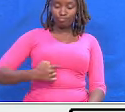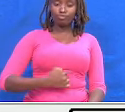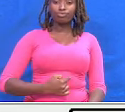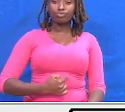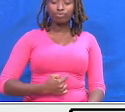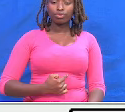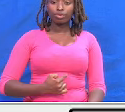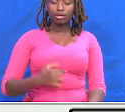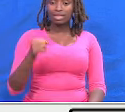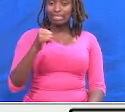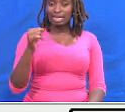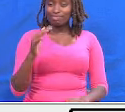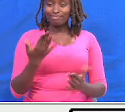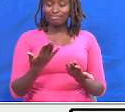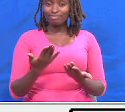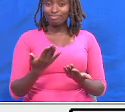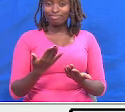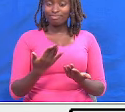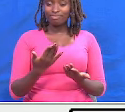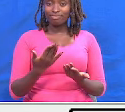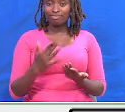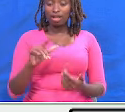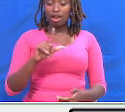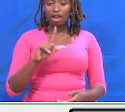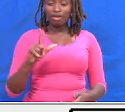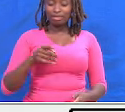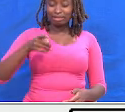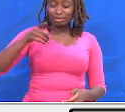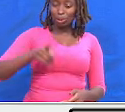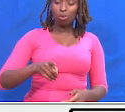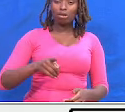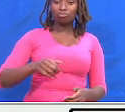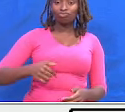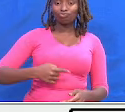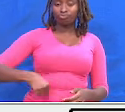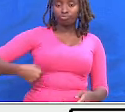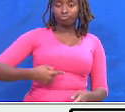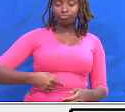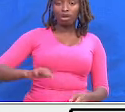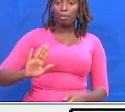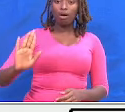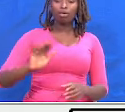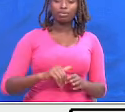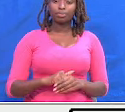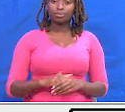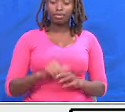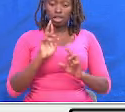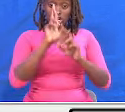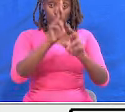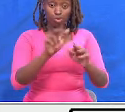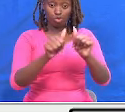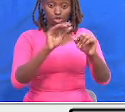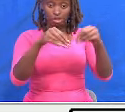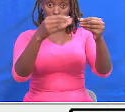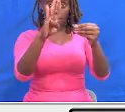Mhm. Upande wa kushoto wa abdomen huko chini. This is according to the post-mortem report given by